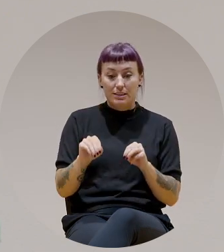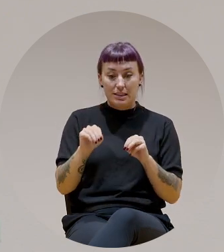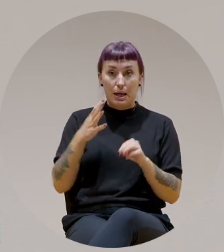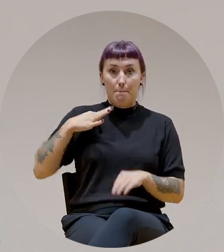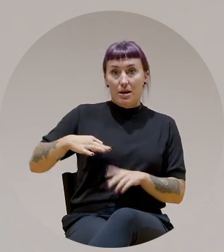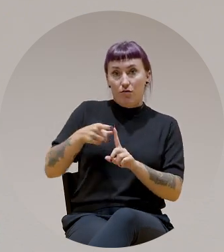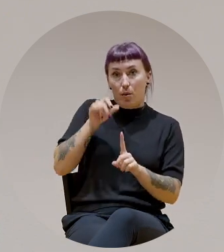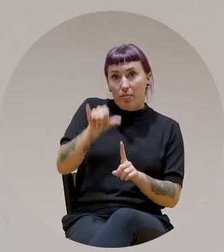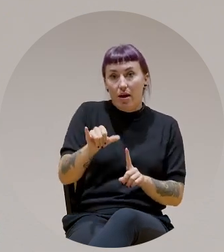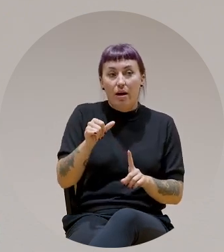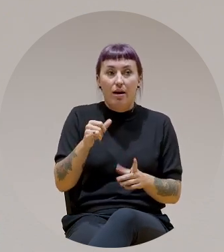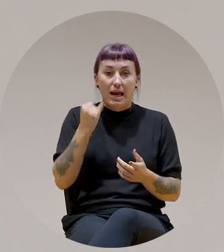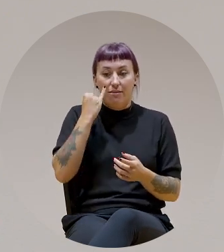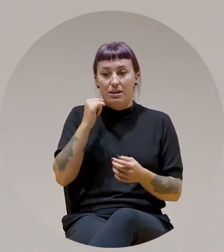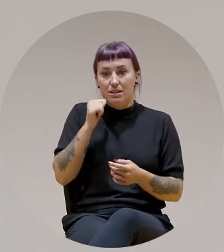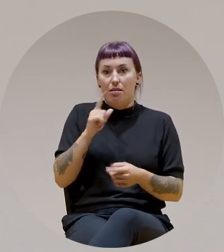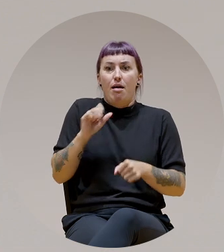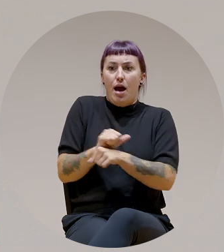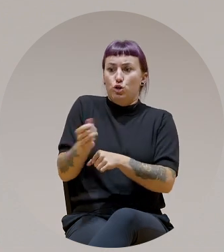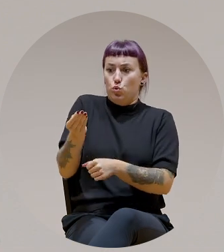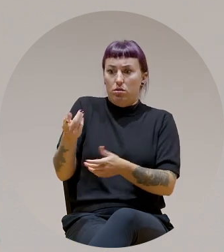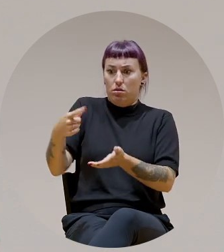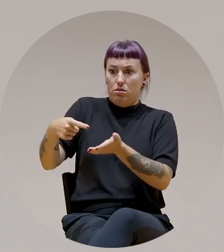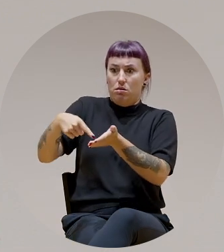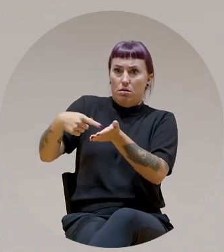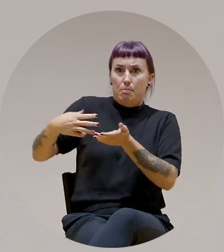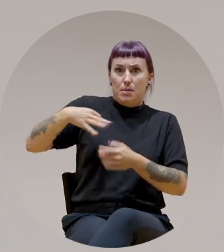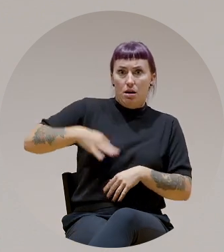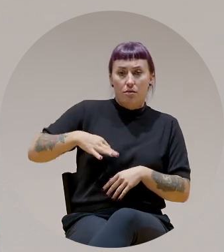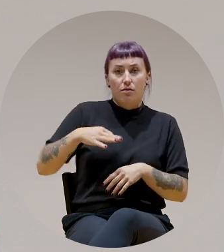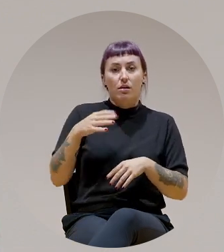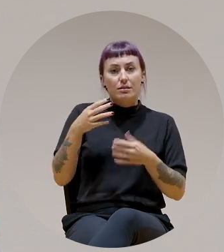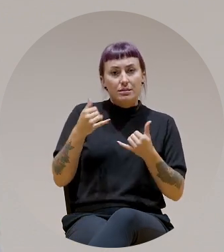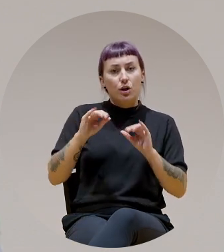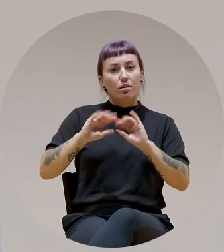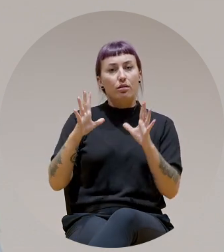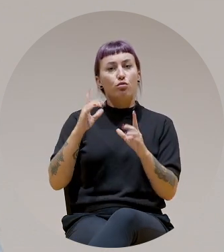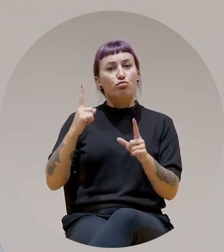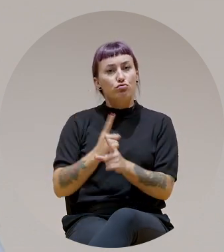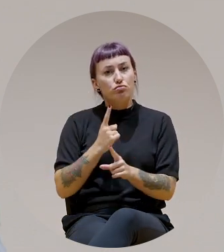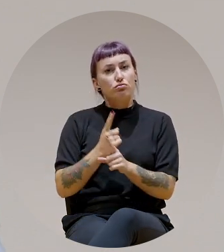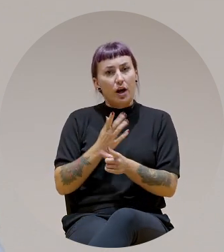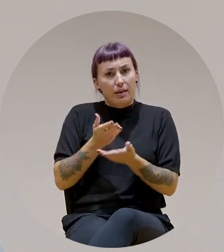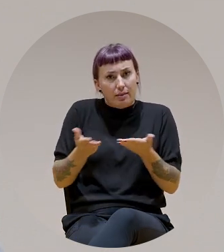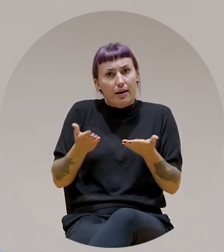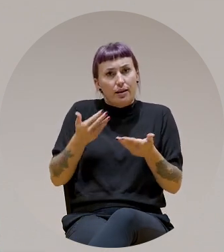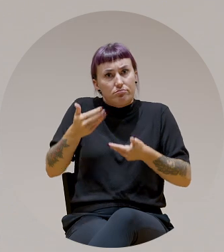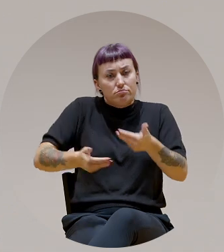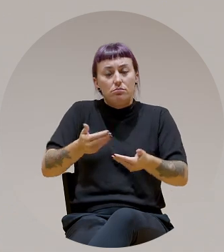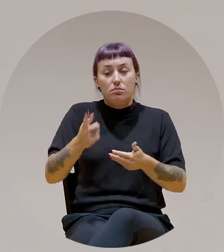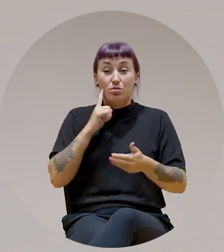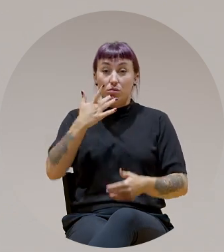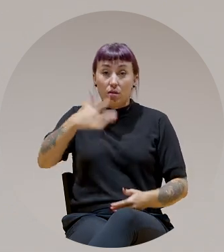getting anything out of it, right? Or if they're not like tangible benefits. it's clearly the right thing to do because we are